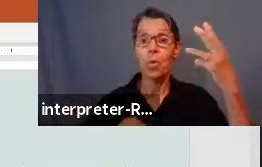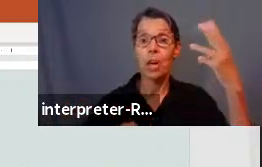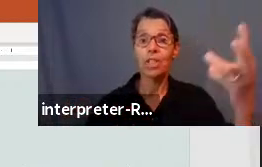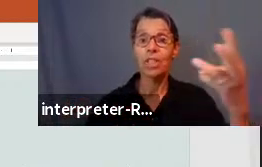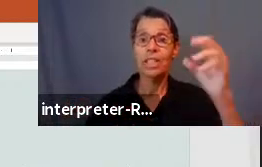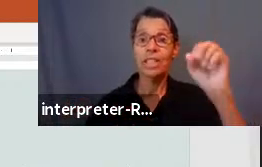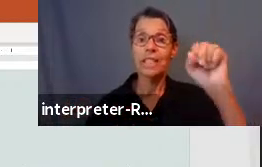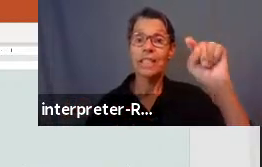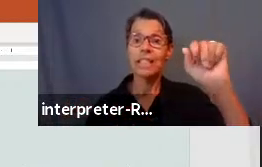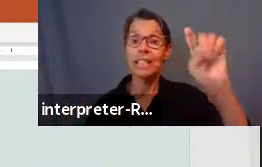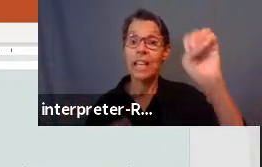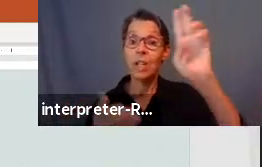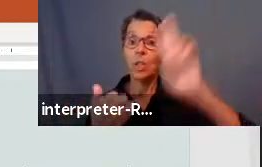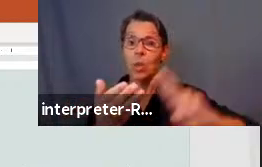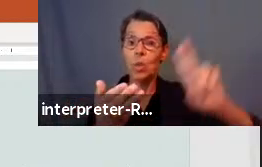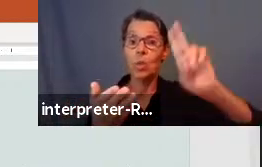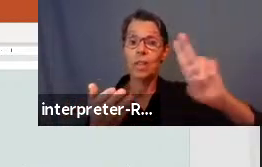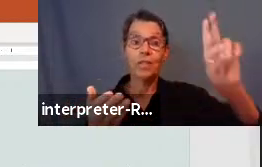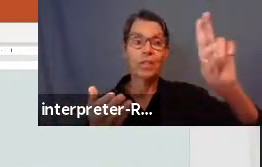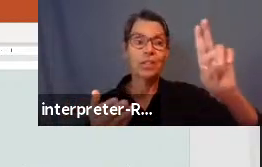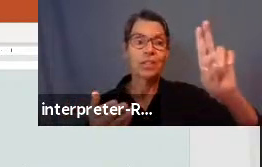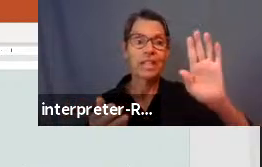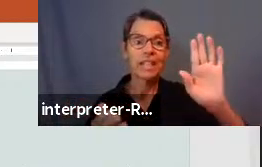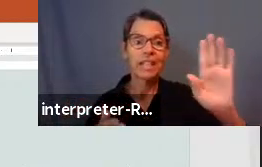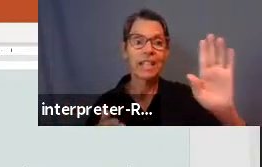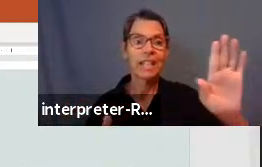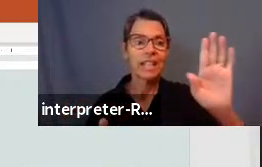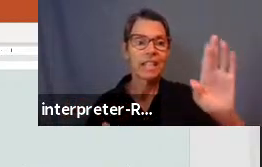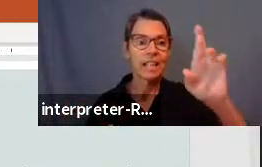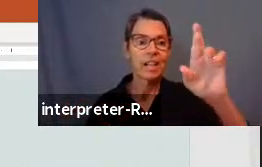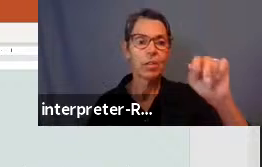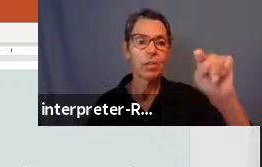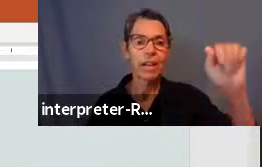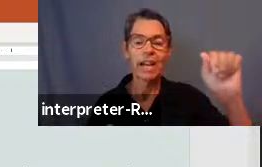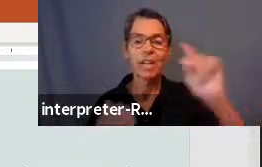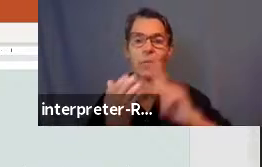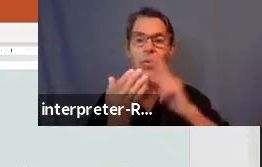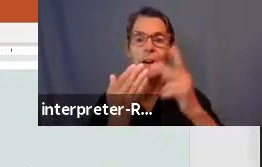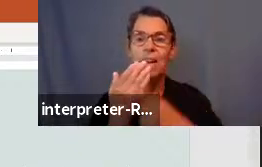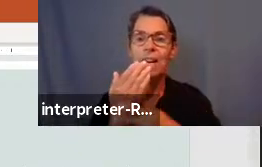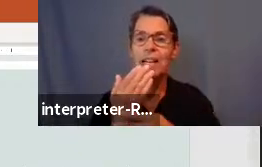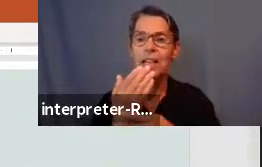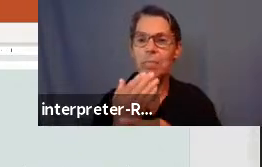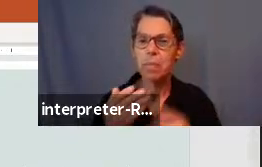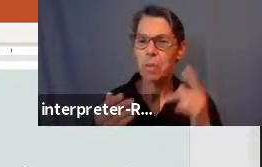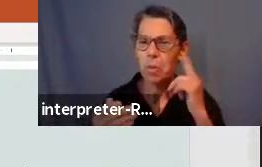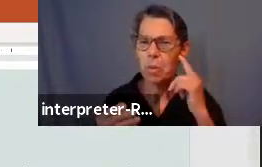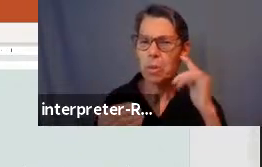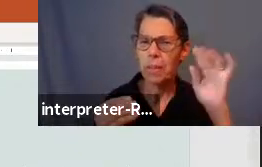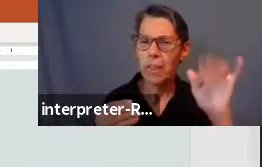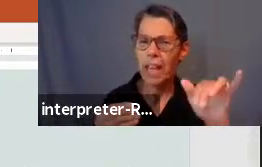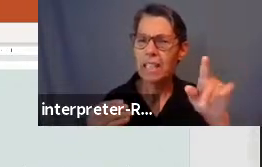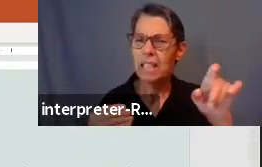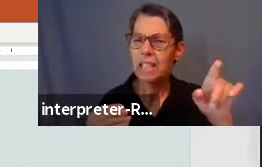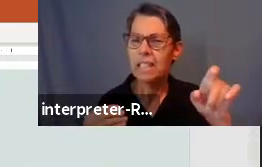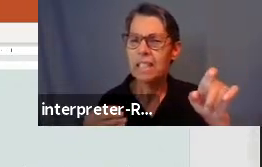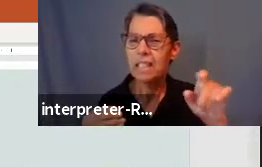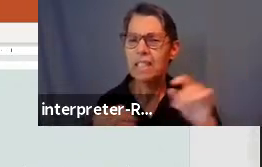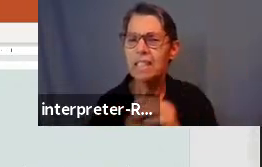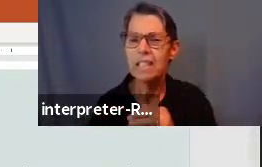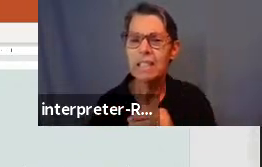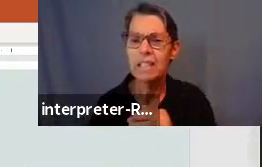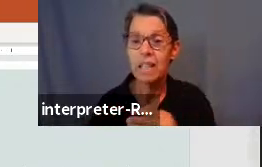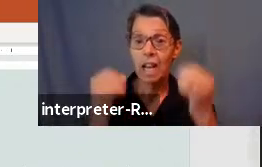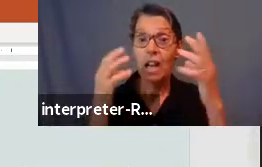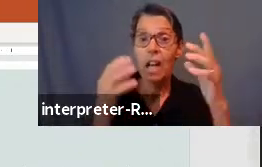University as part of the RADx program. You might have heard about it. It's a lot of the